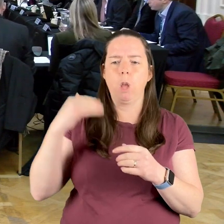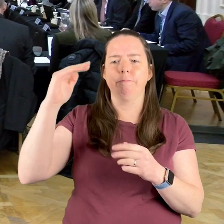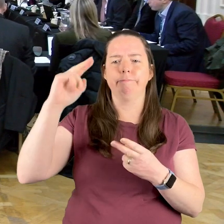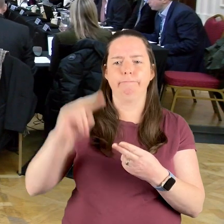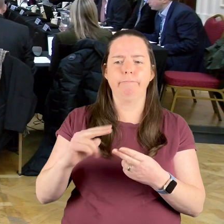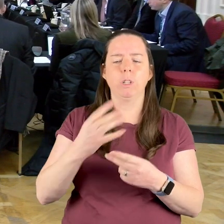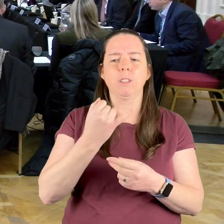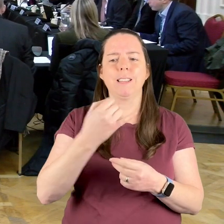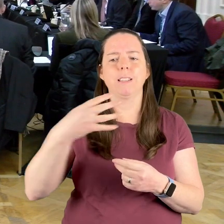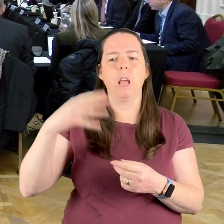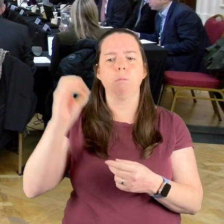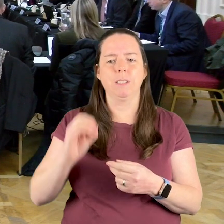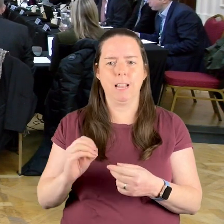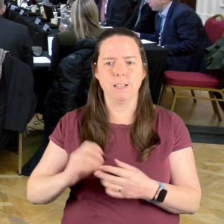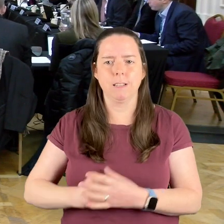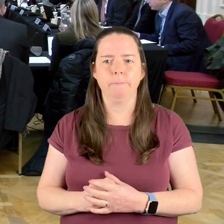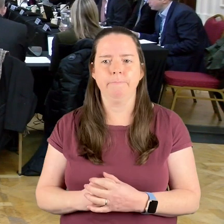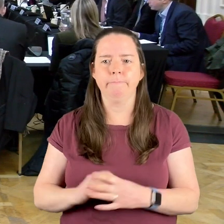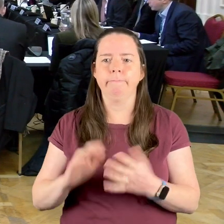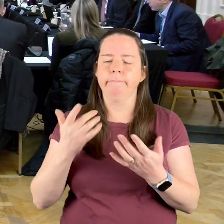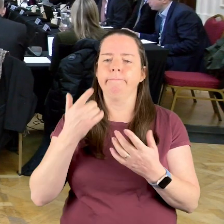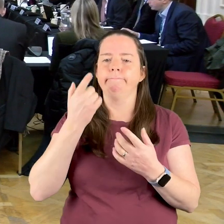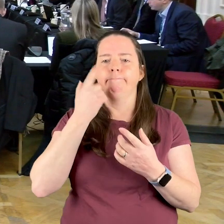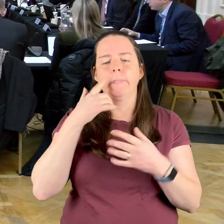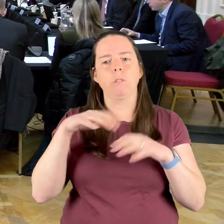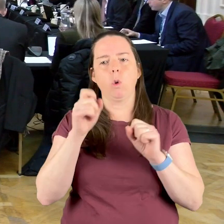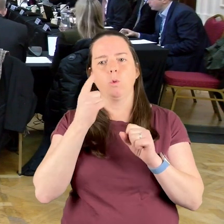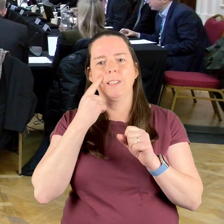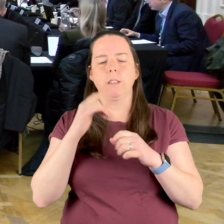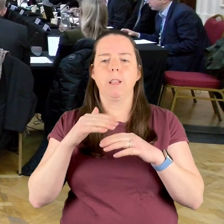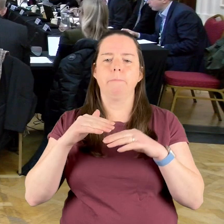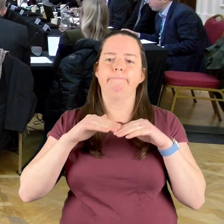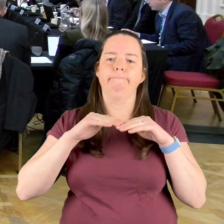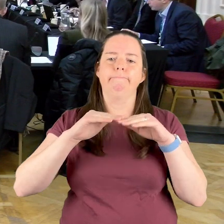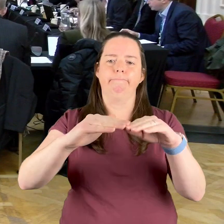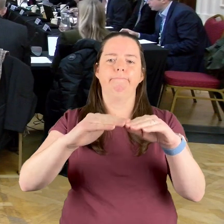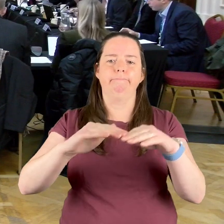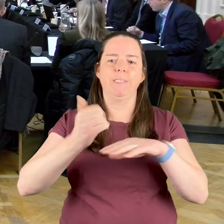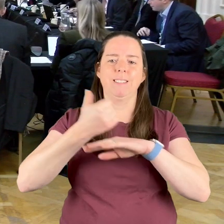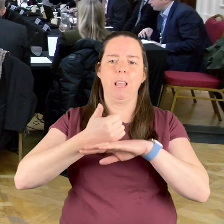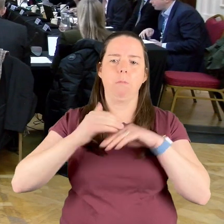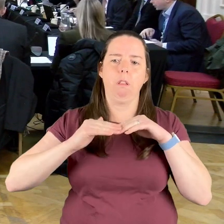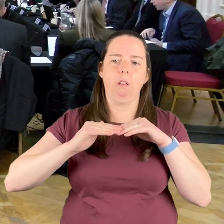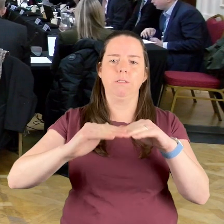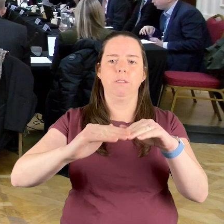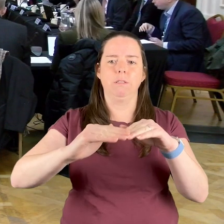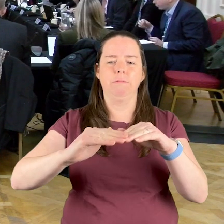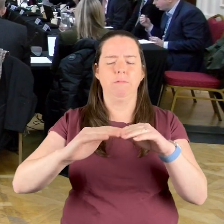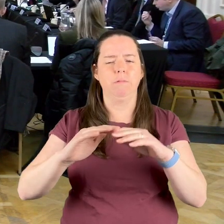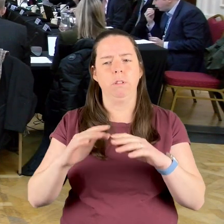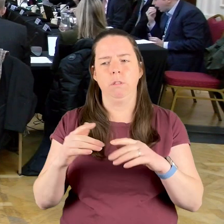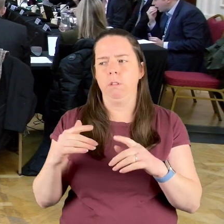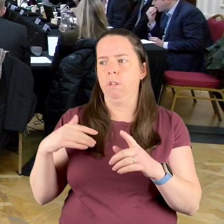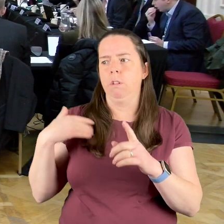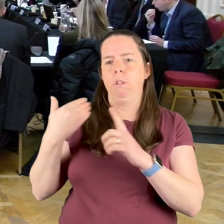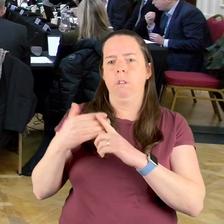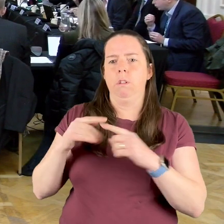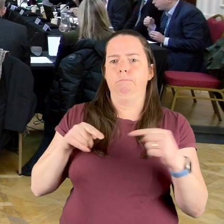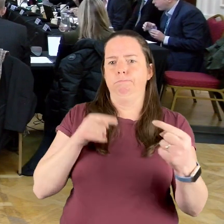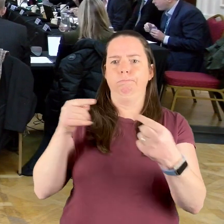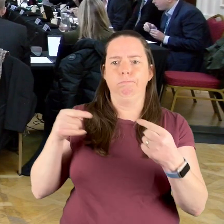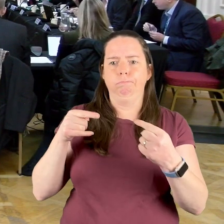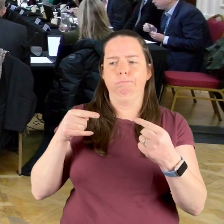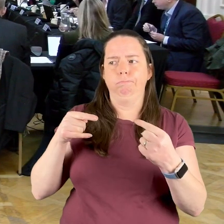at 69%. So we have started to see some stabilising in the position after a very